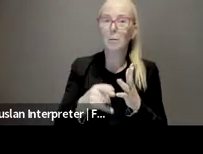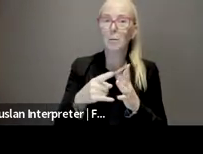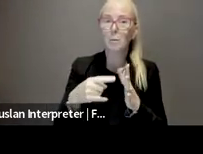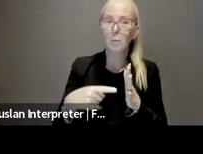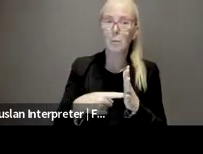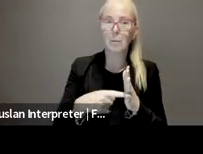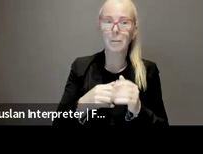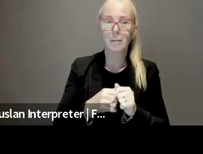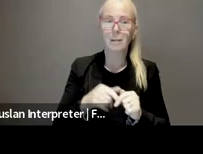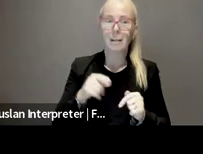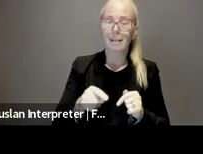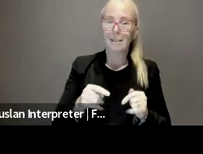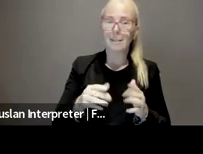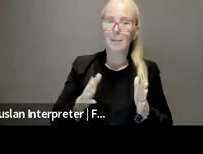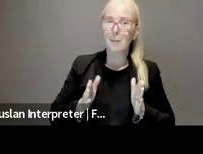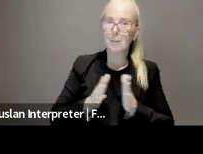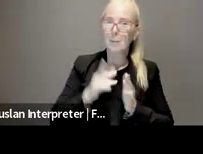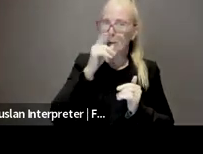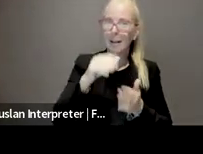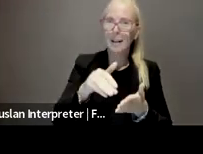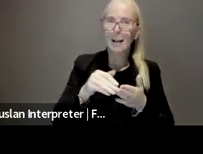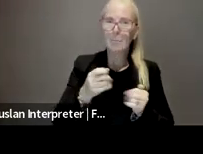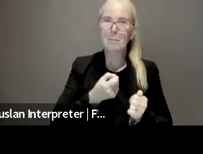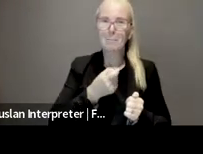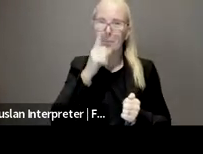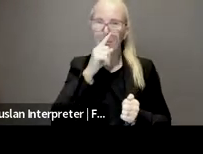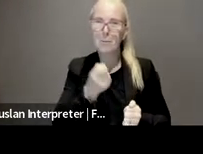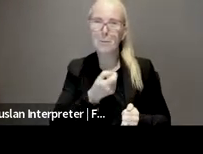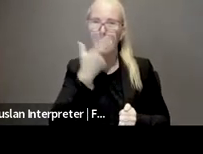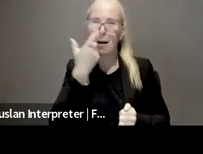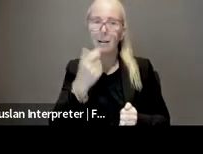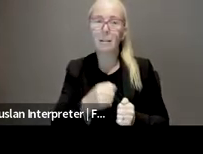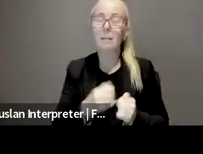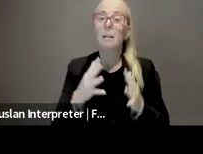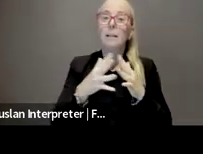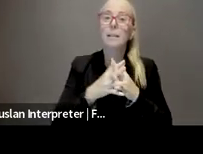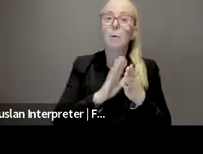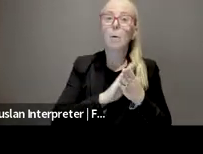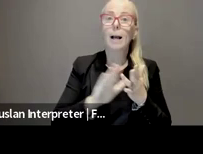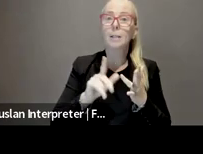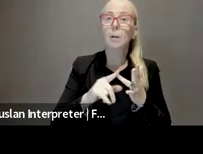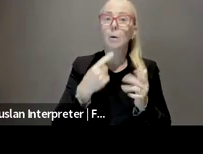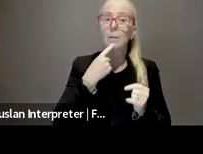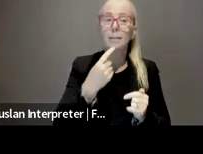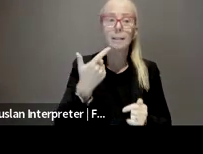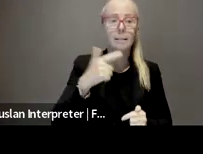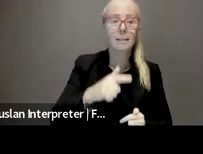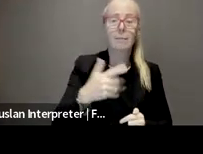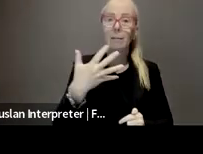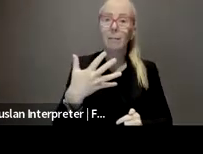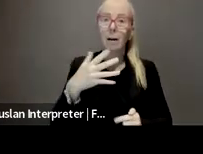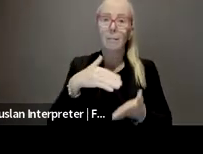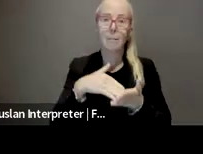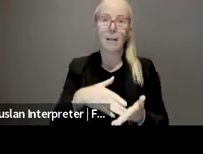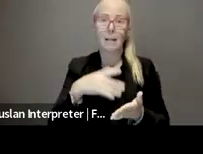face. According to the World Health Organization, over 75 million people are dependent on their wheelchairs because of disabilities